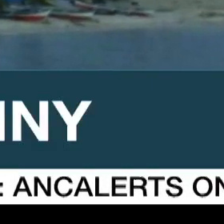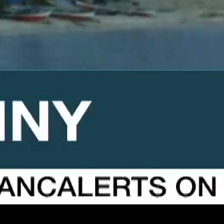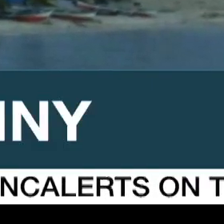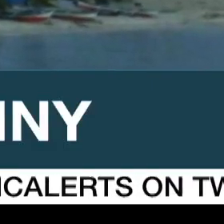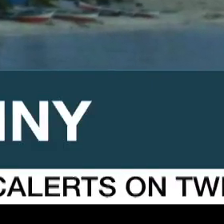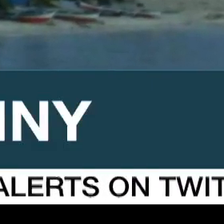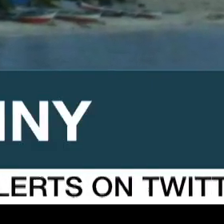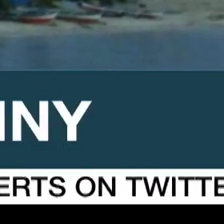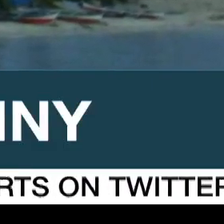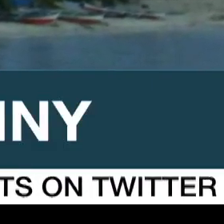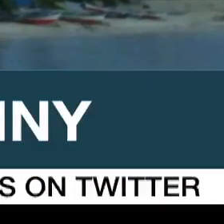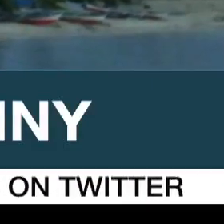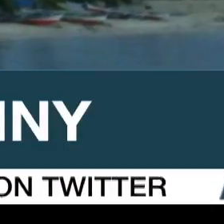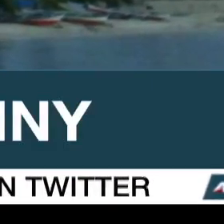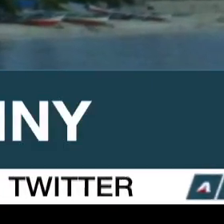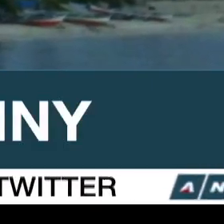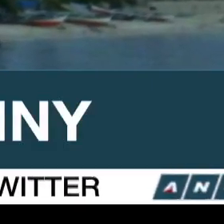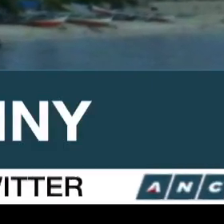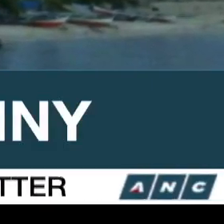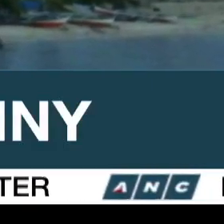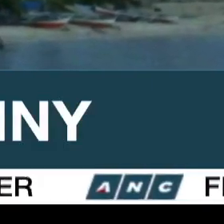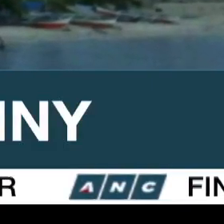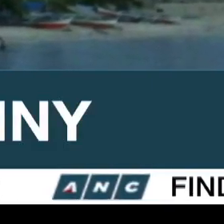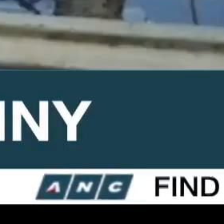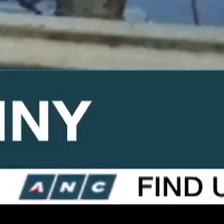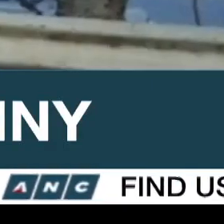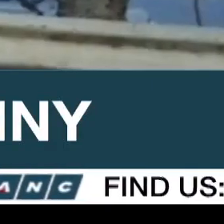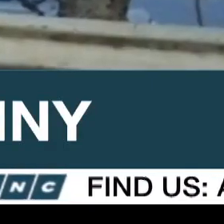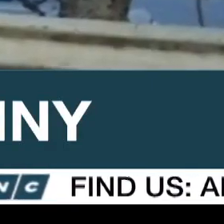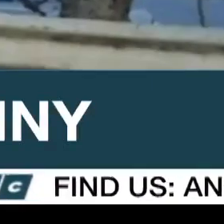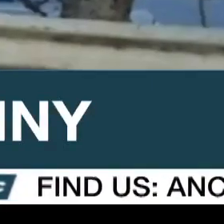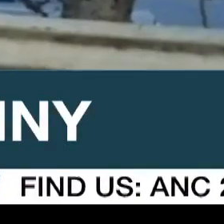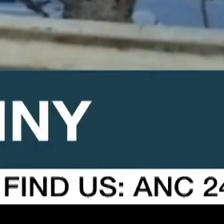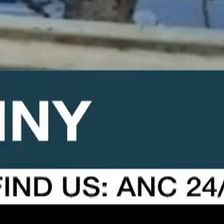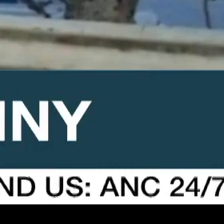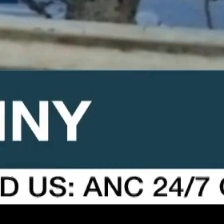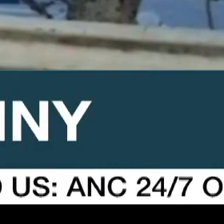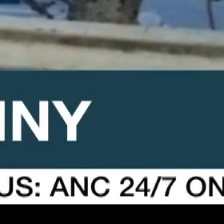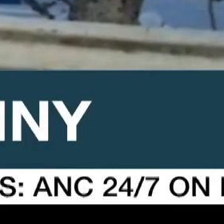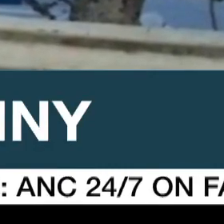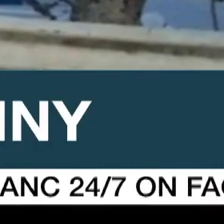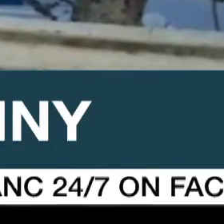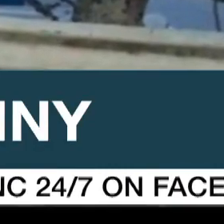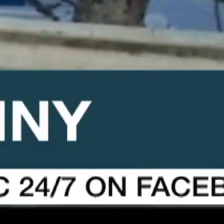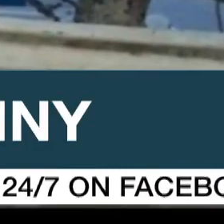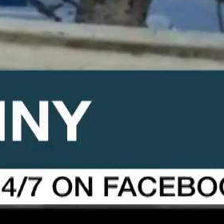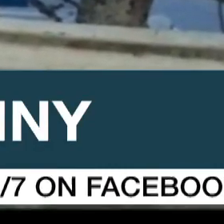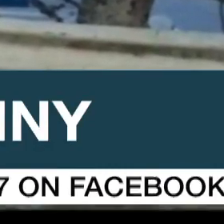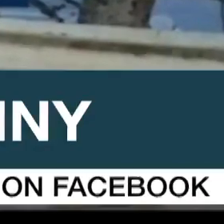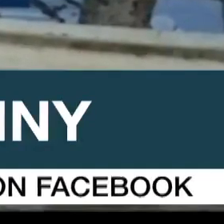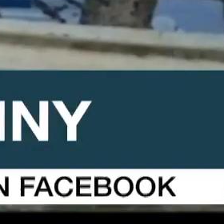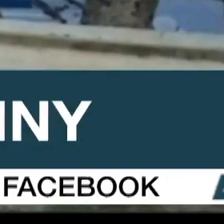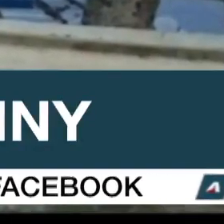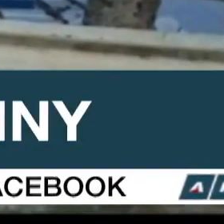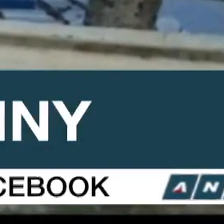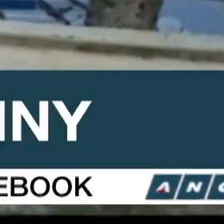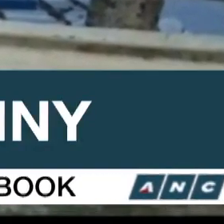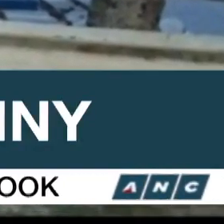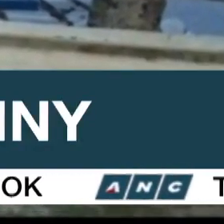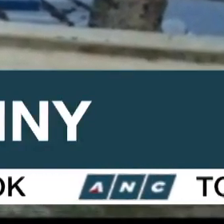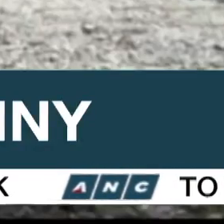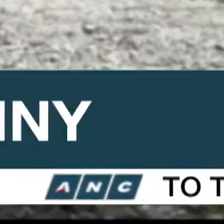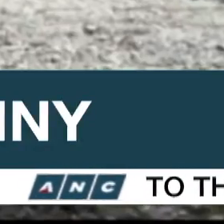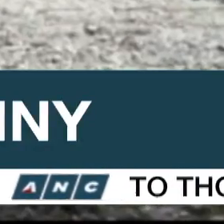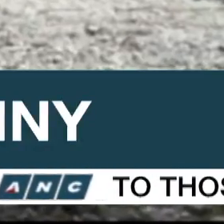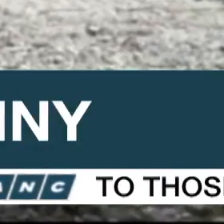sea is strictly prohibited due to formidable waves and adverse weather conditions. Calayan is currently under overcast